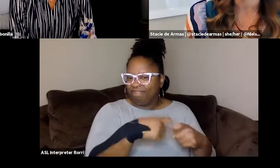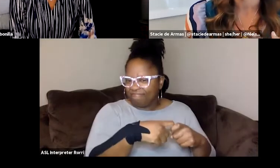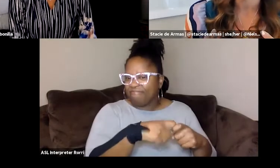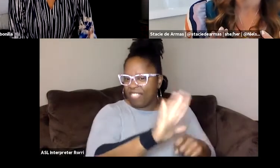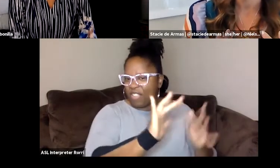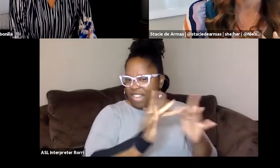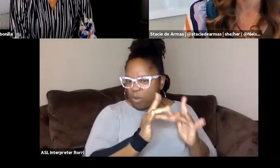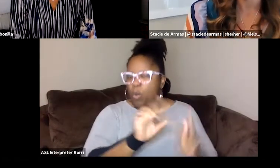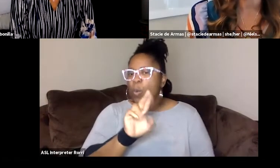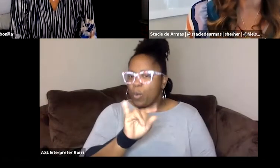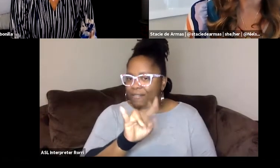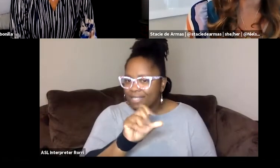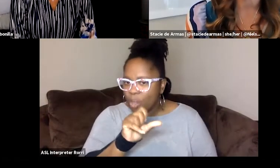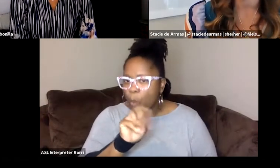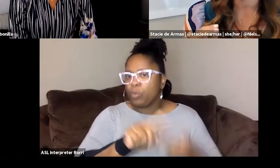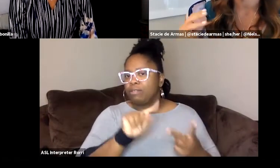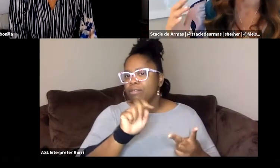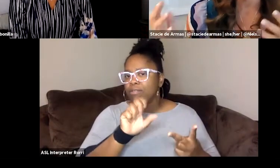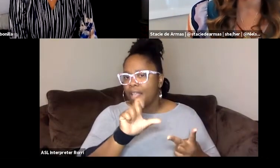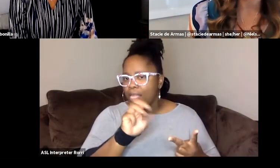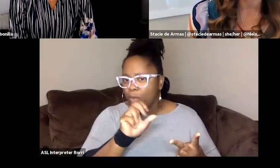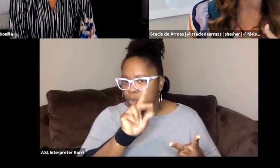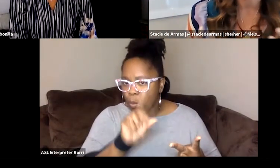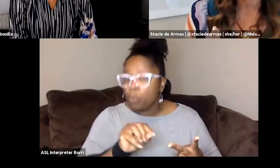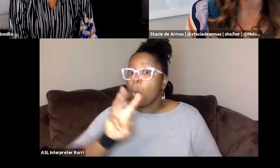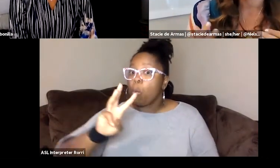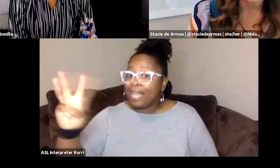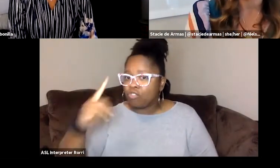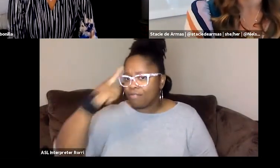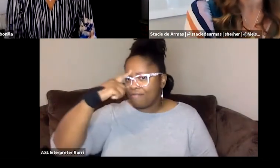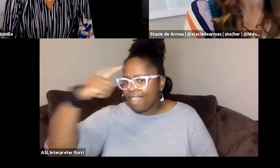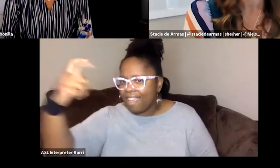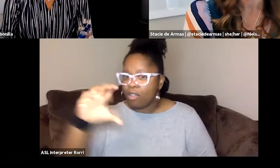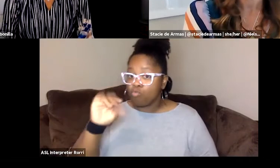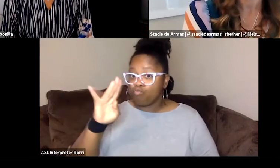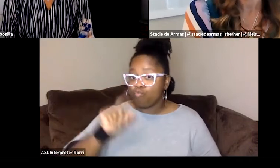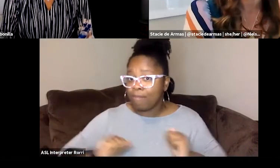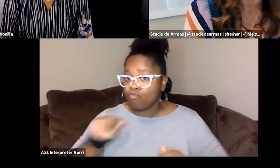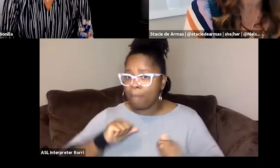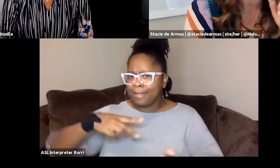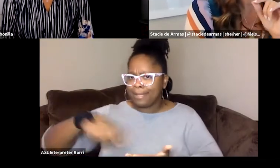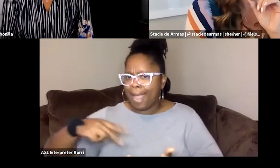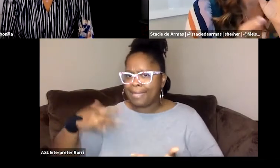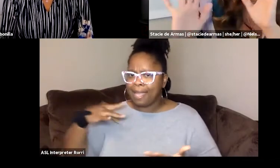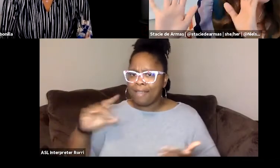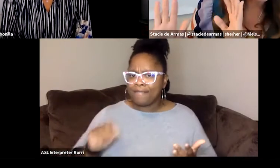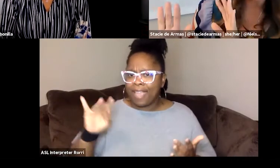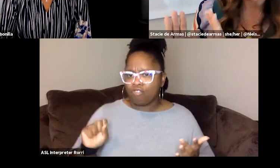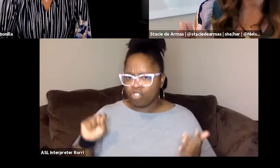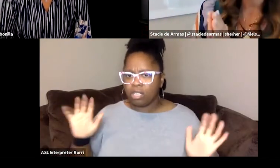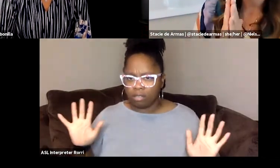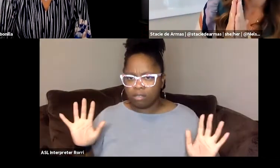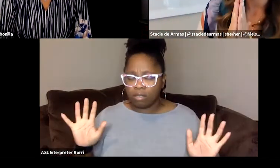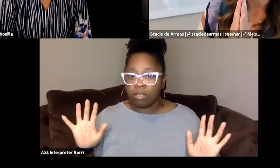and Telemundo, but Western, fantasy, crime drama, dance, and fashion. So, but let me get to